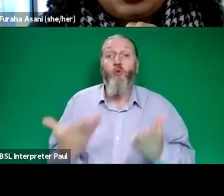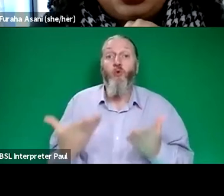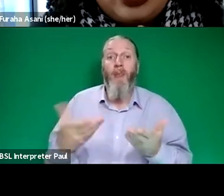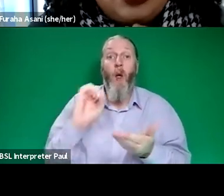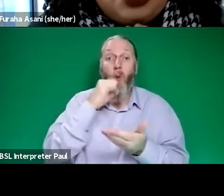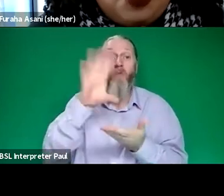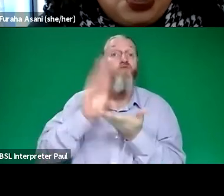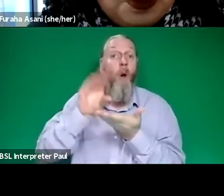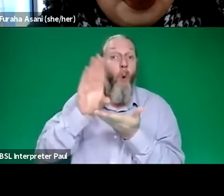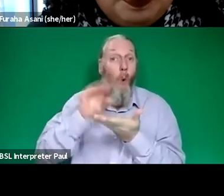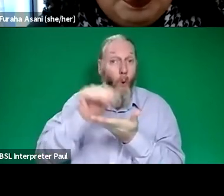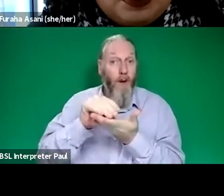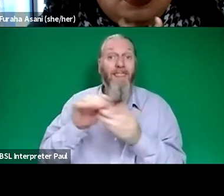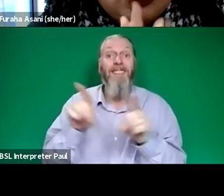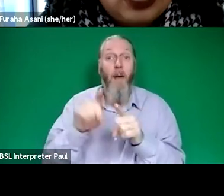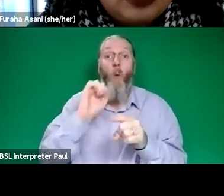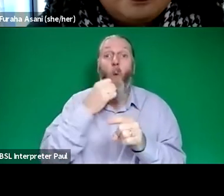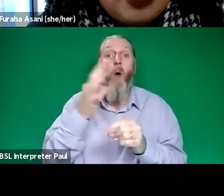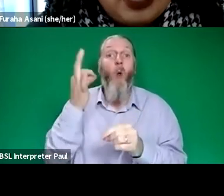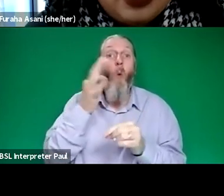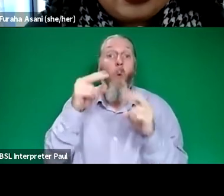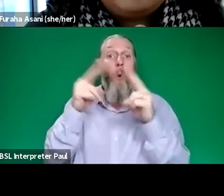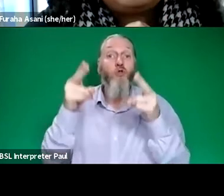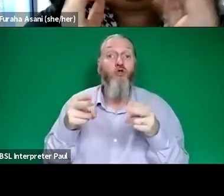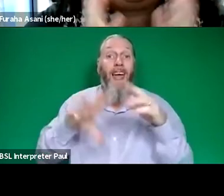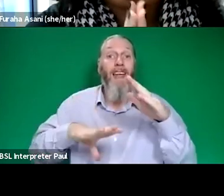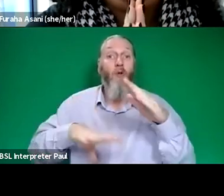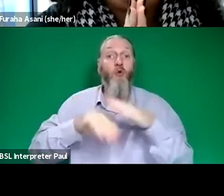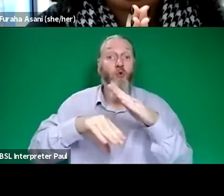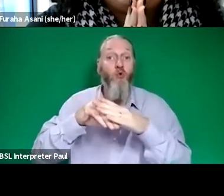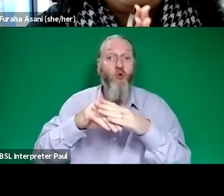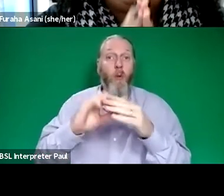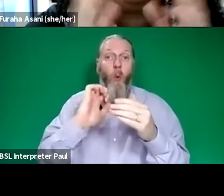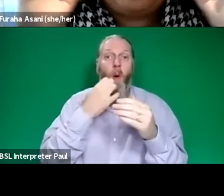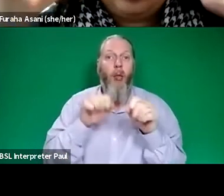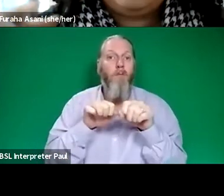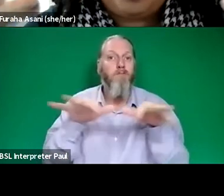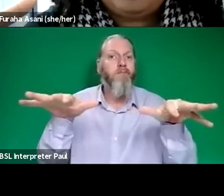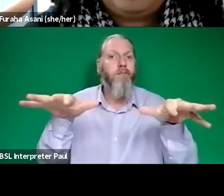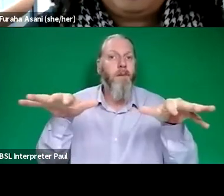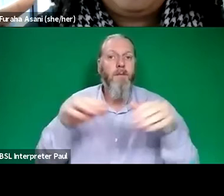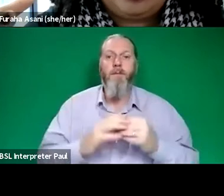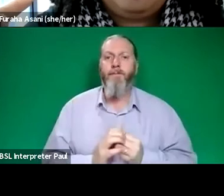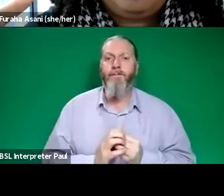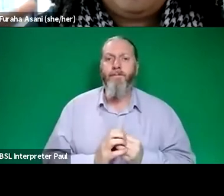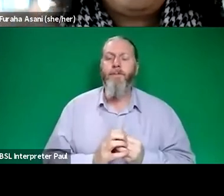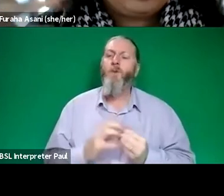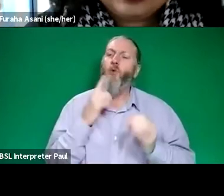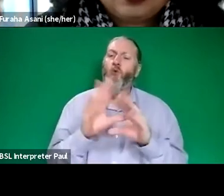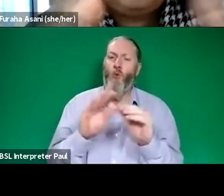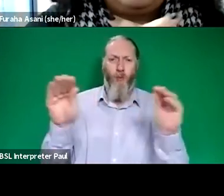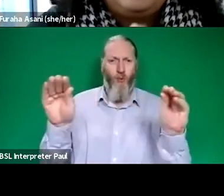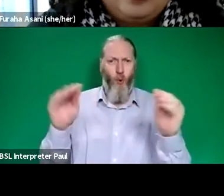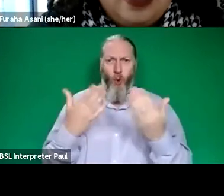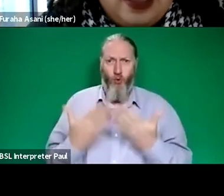on Watershed's YouTube. So I'm just going to quickly mention how we're planning to run through the